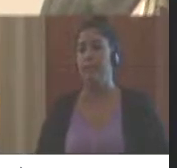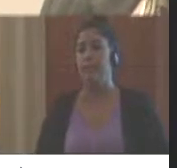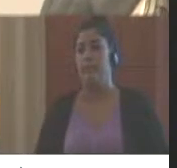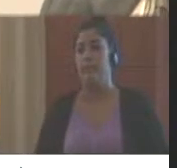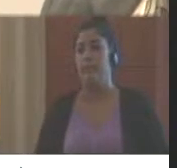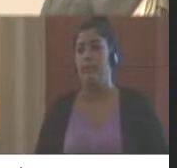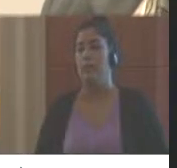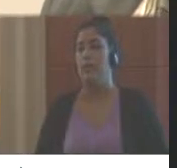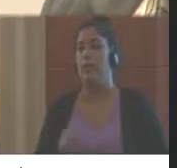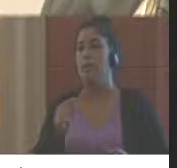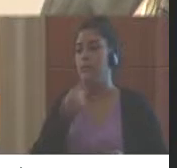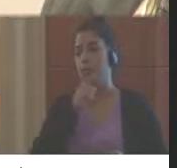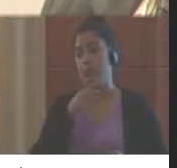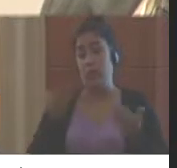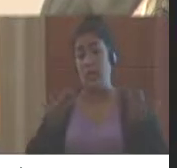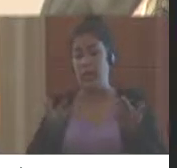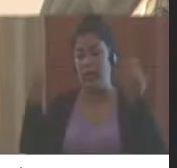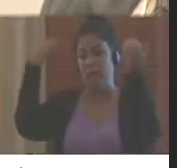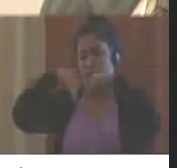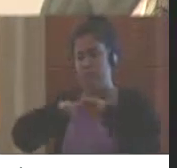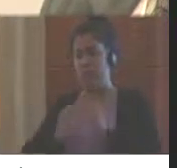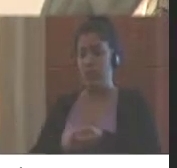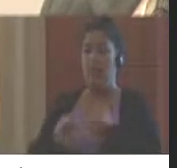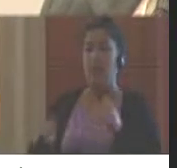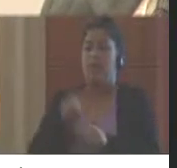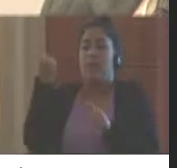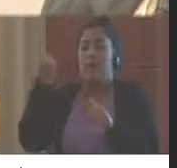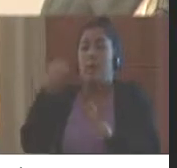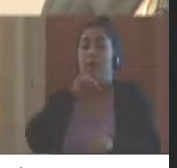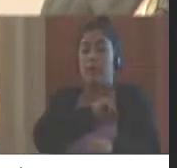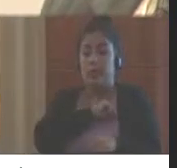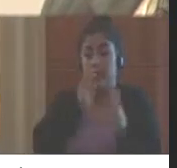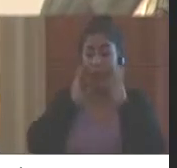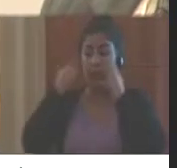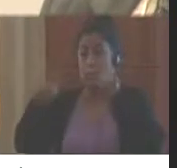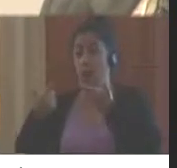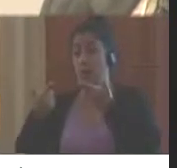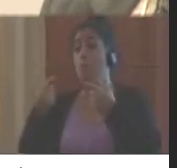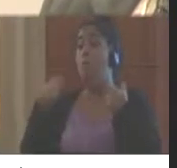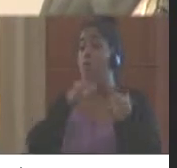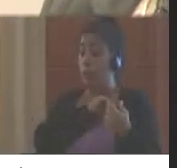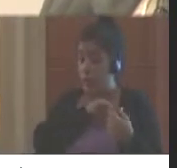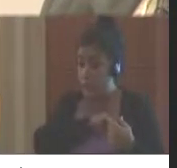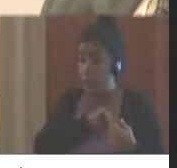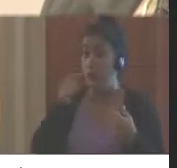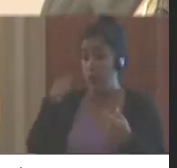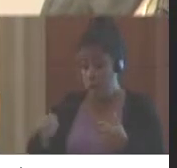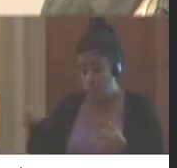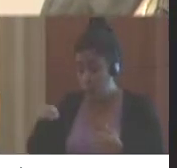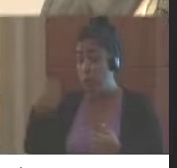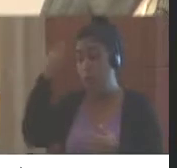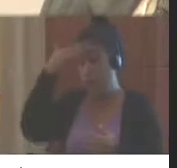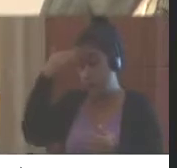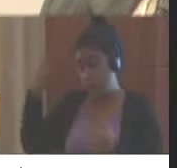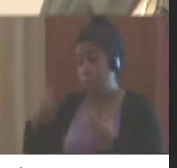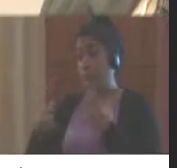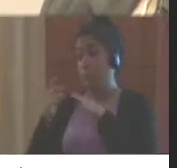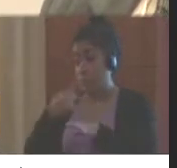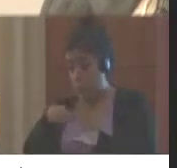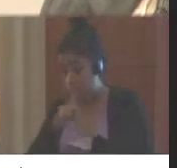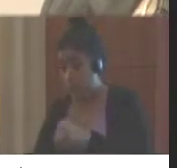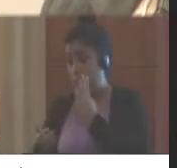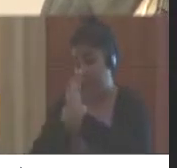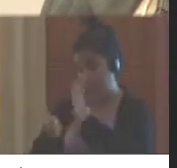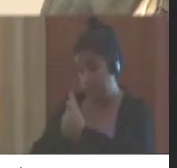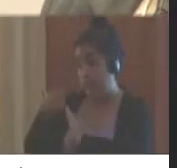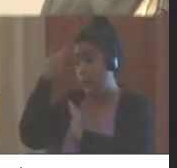first gets the request of help is the municipality, the local government. Are the municipalities trained, and do they